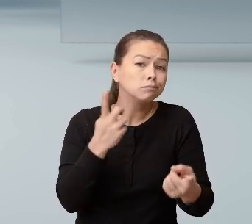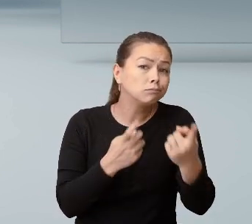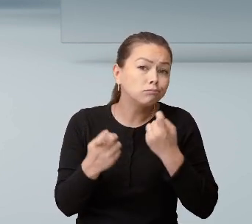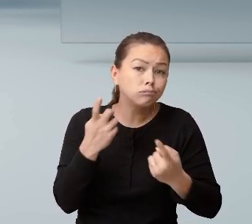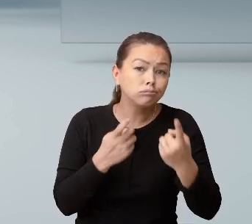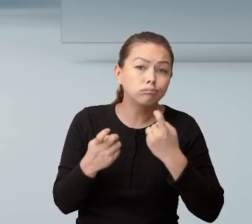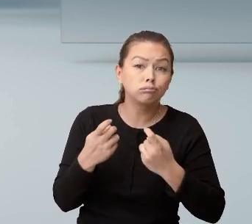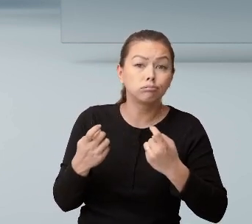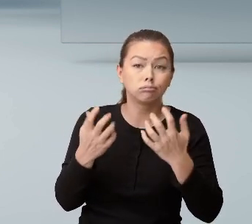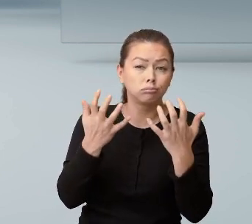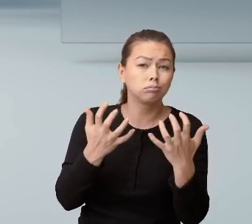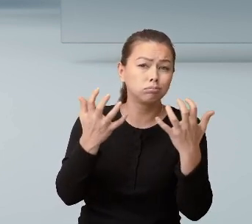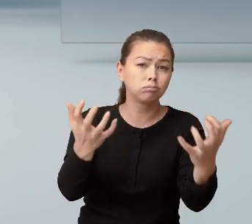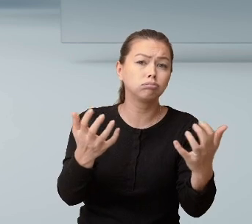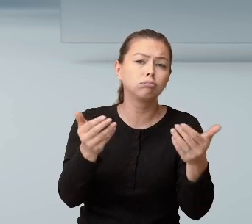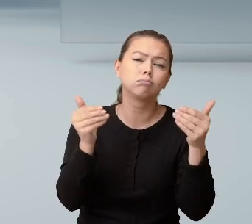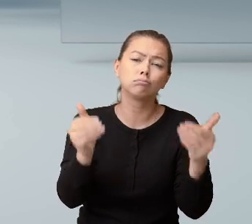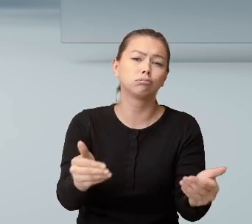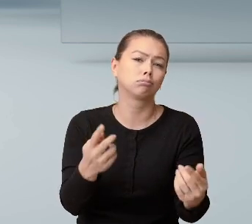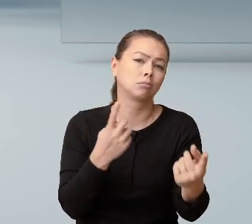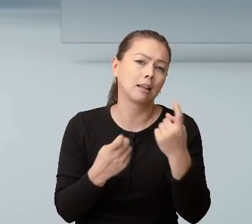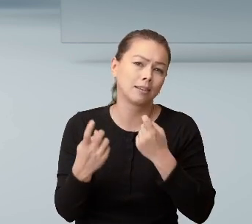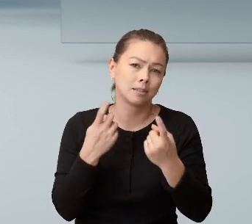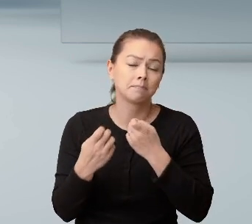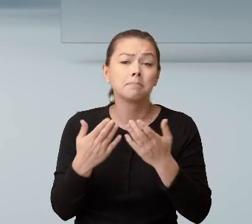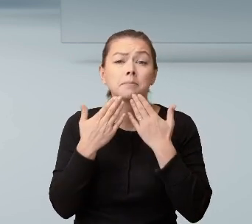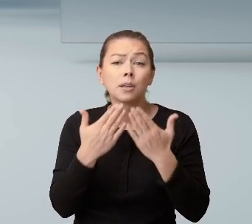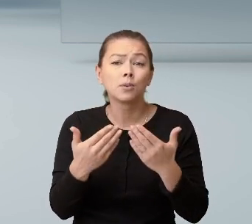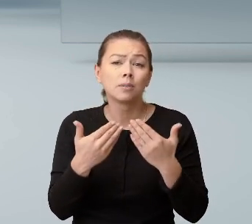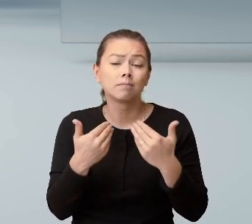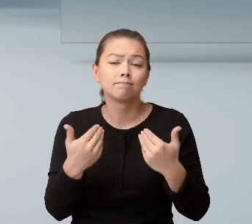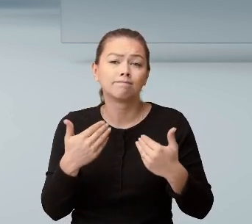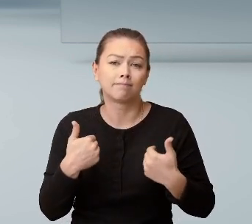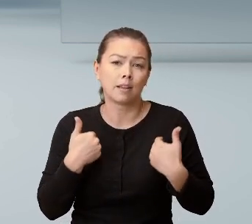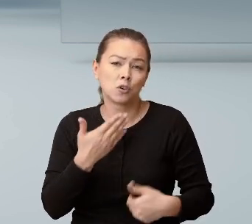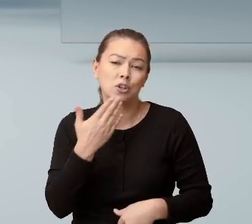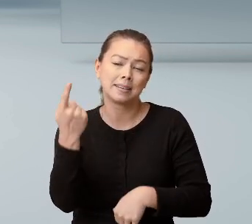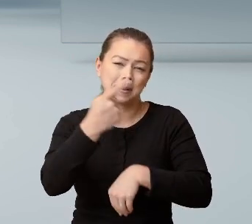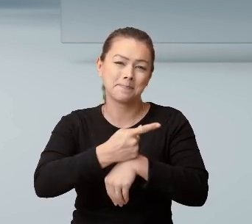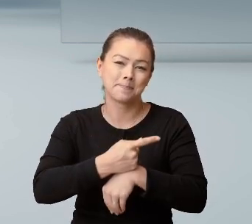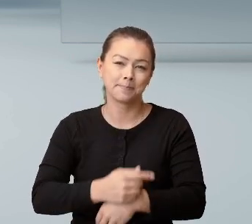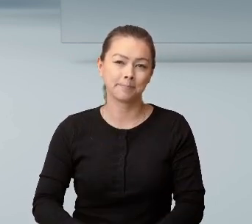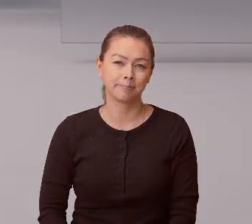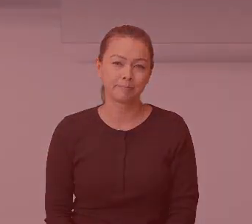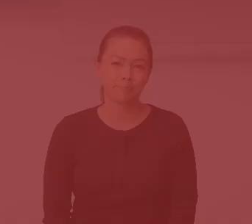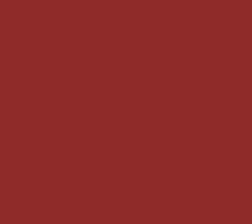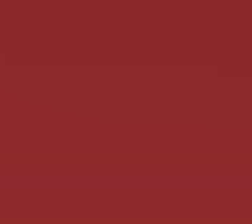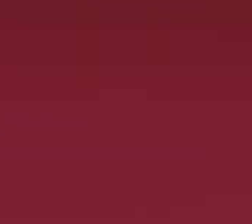outstanding questions that are within the audience members today. Thank you and have a good day, everybody.